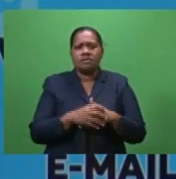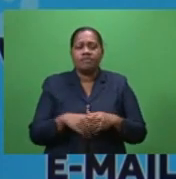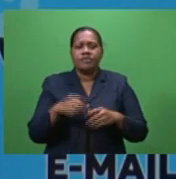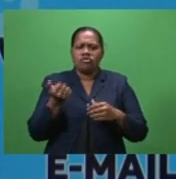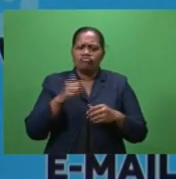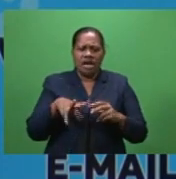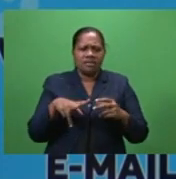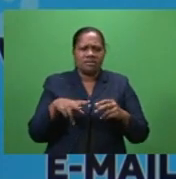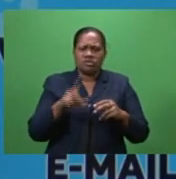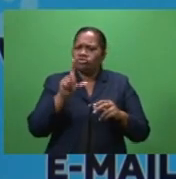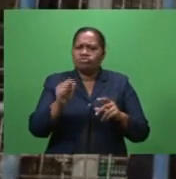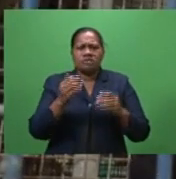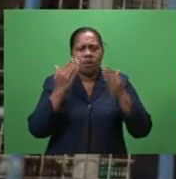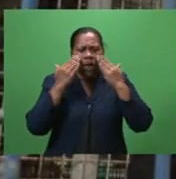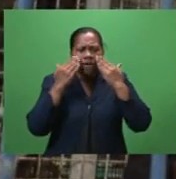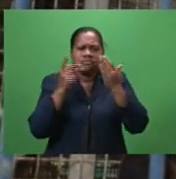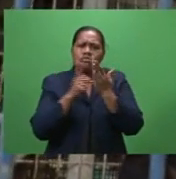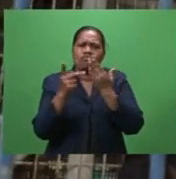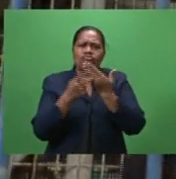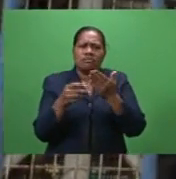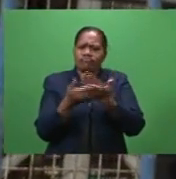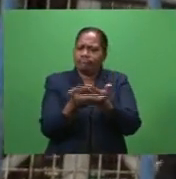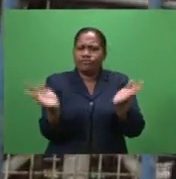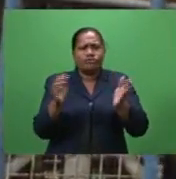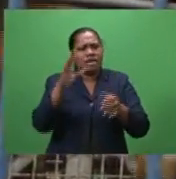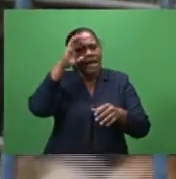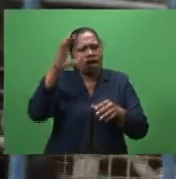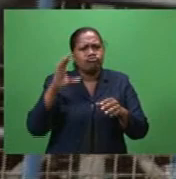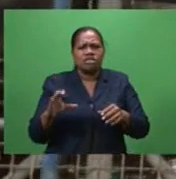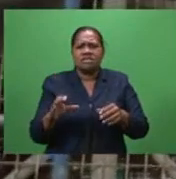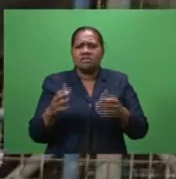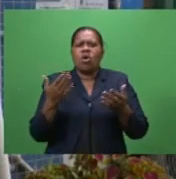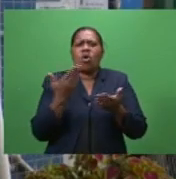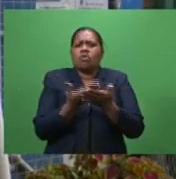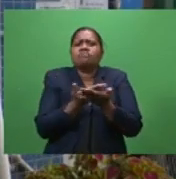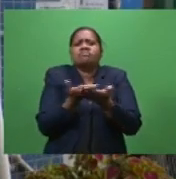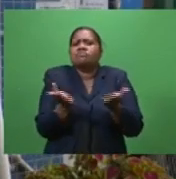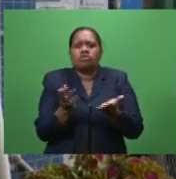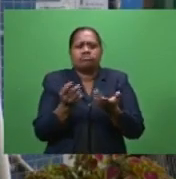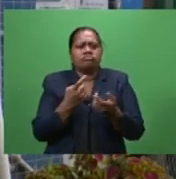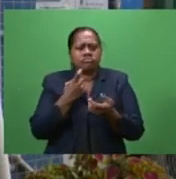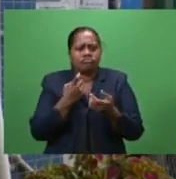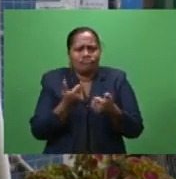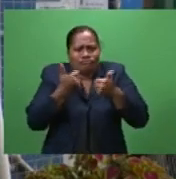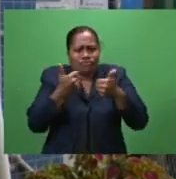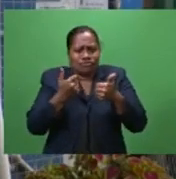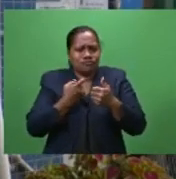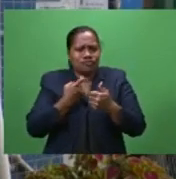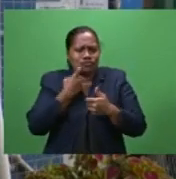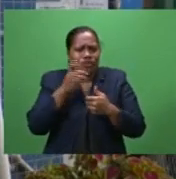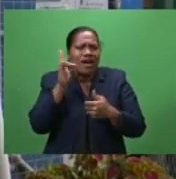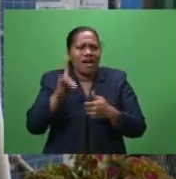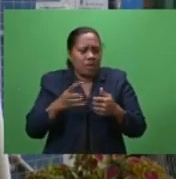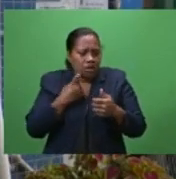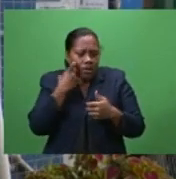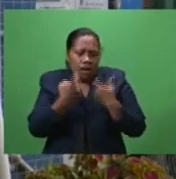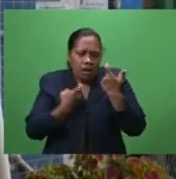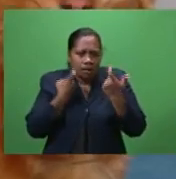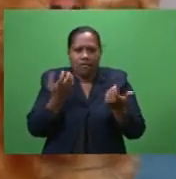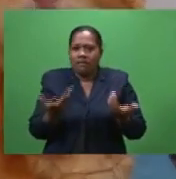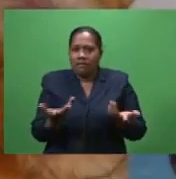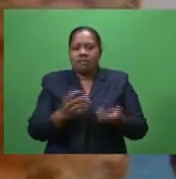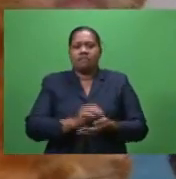conducting awareness programs around the country on good animal care. Explaining to people that there are laws that